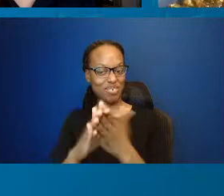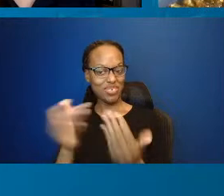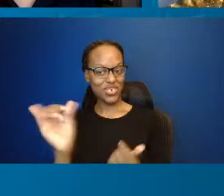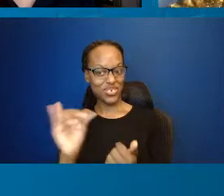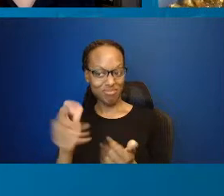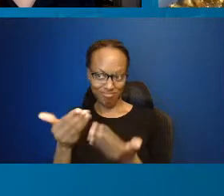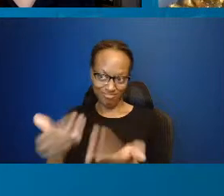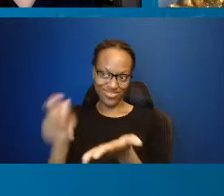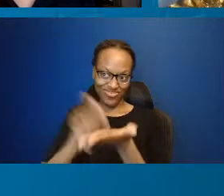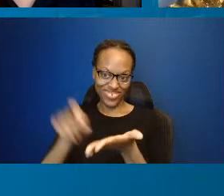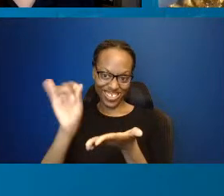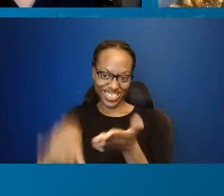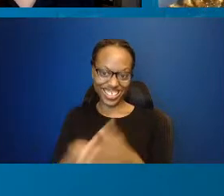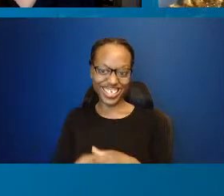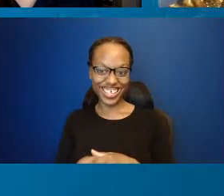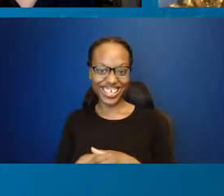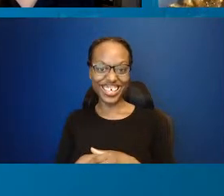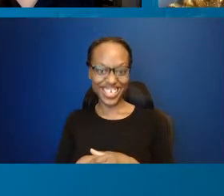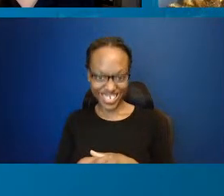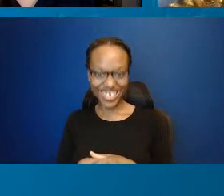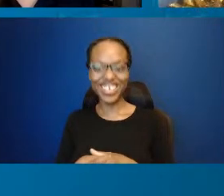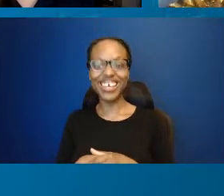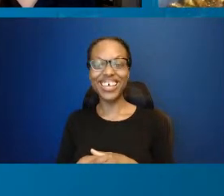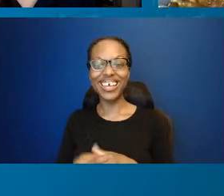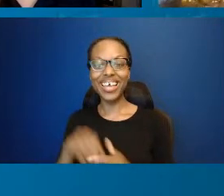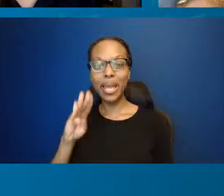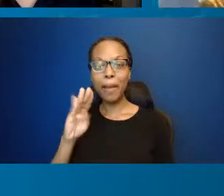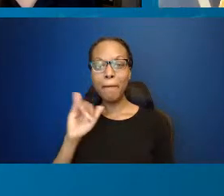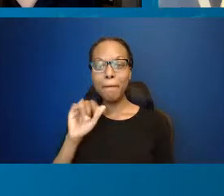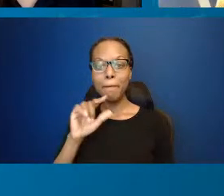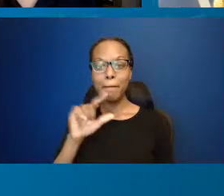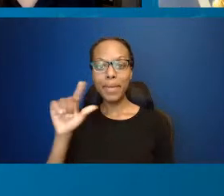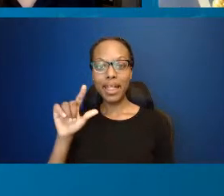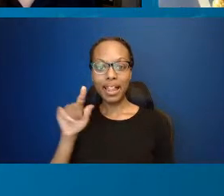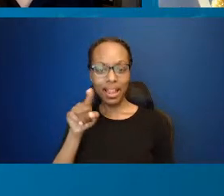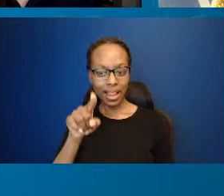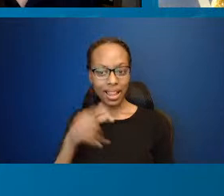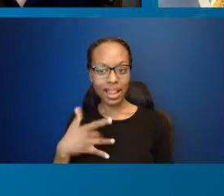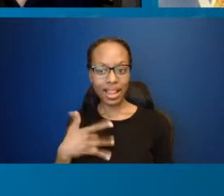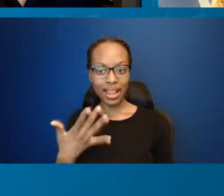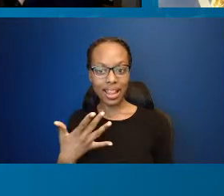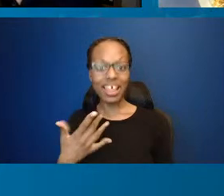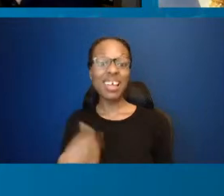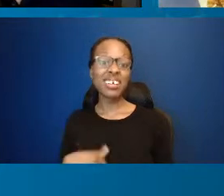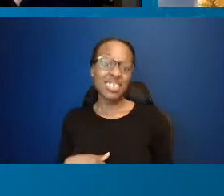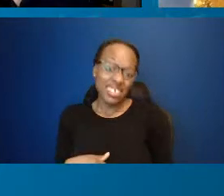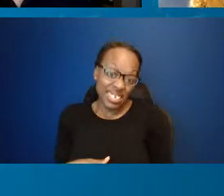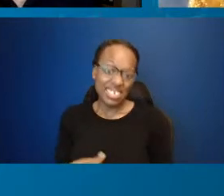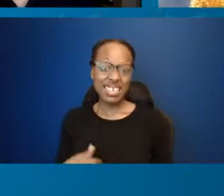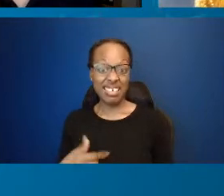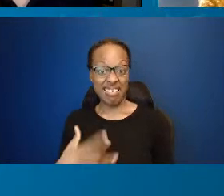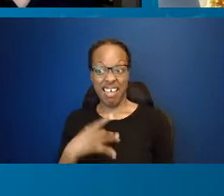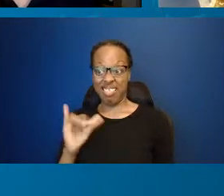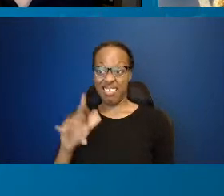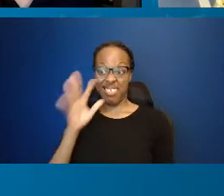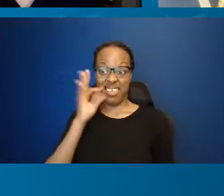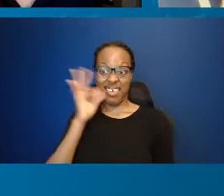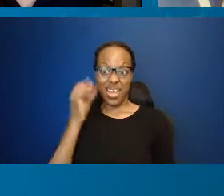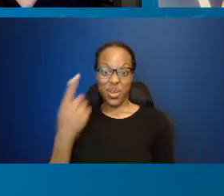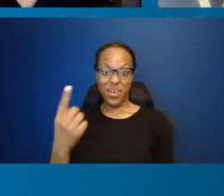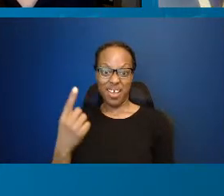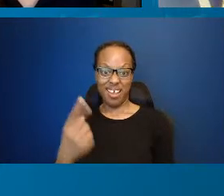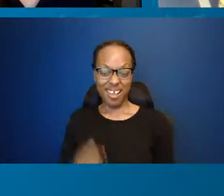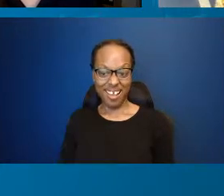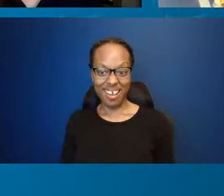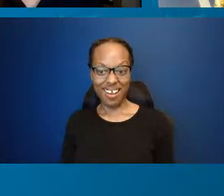that. And Bill, what about you? I don't know. You know what? I'm going to go with the cat one. I had my own favorite one before. But Jenny, I'm